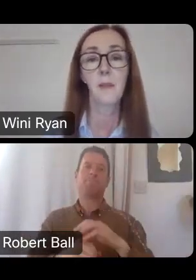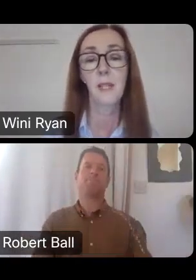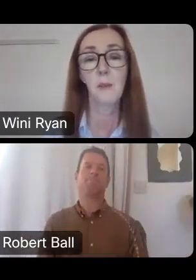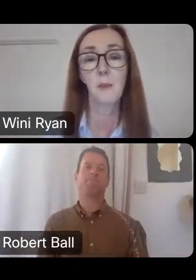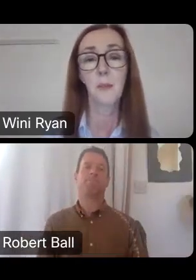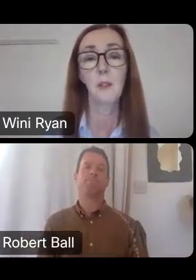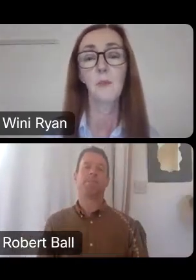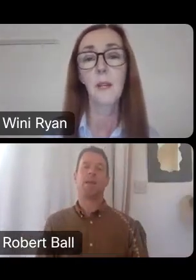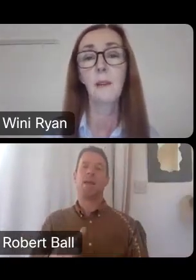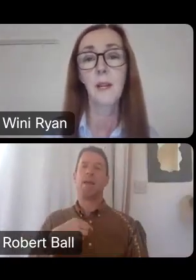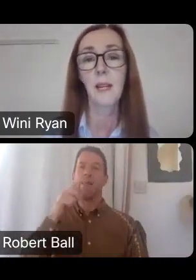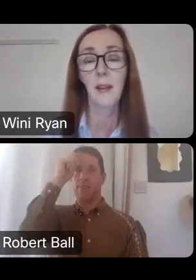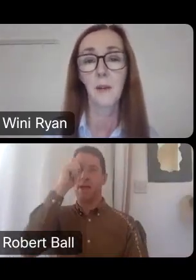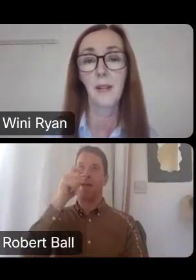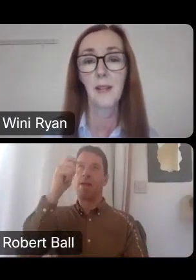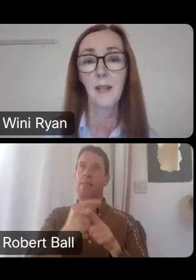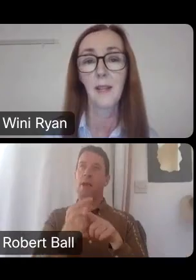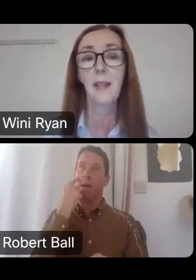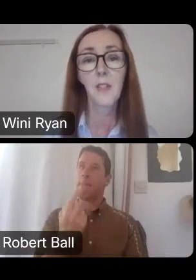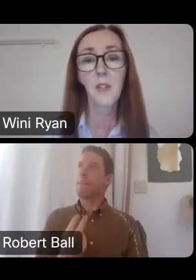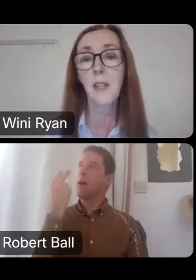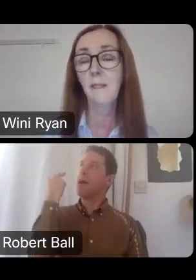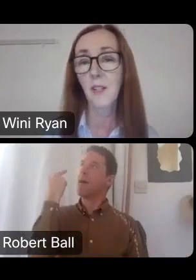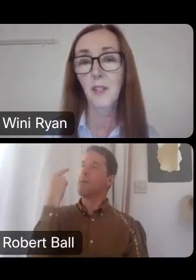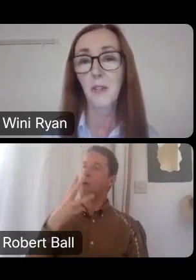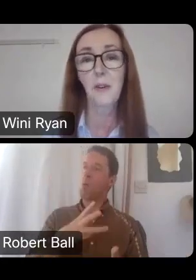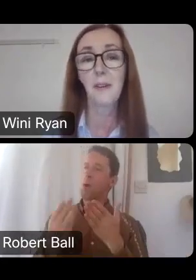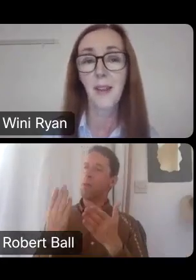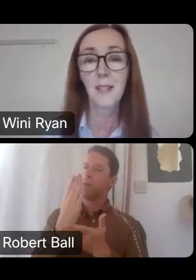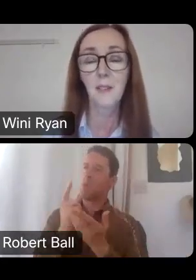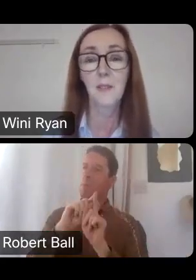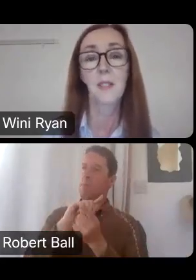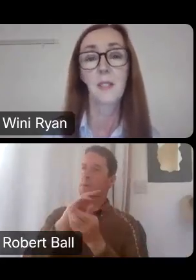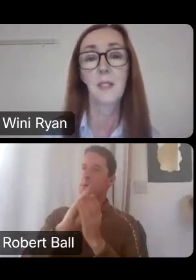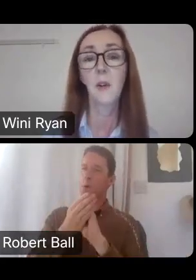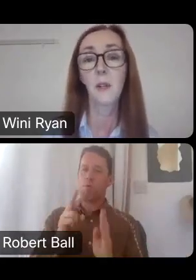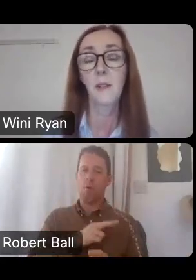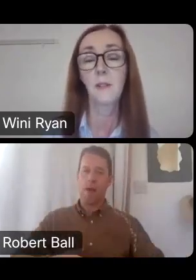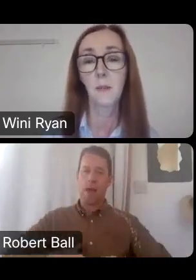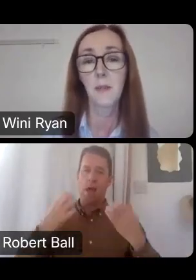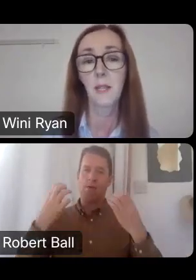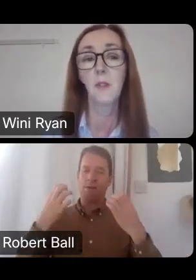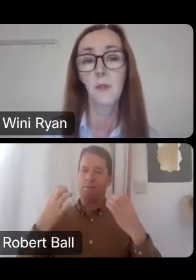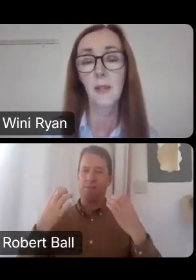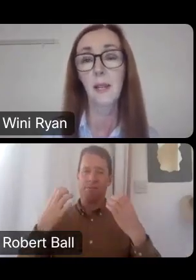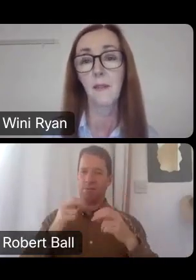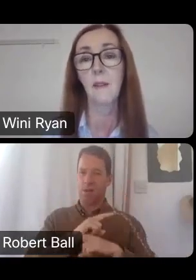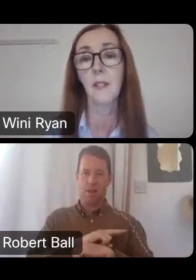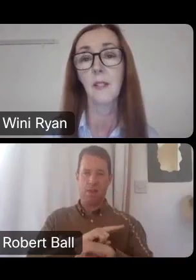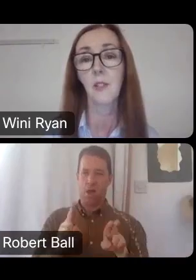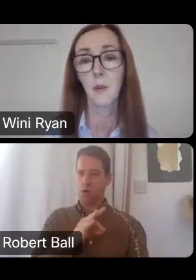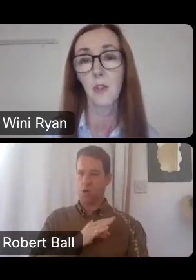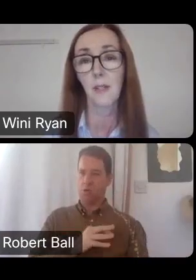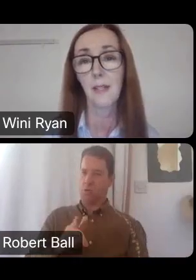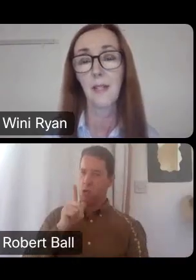a conversation with somebody who's really, really angry. It's not efficient or effective to stay talking to somebody who's feeling a very